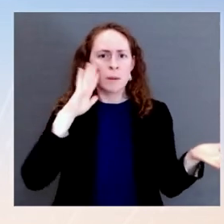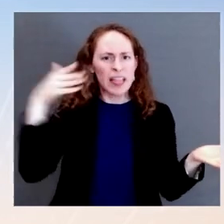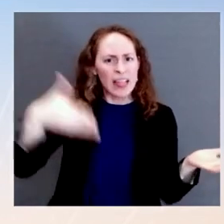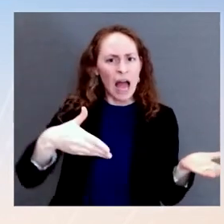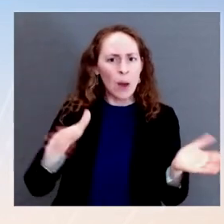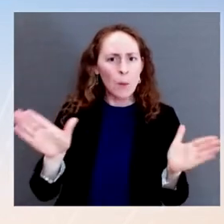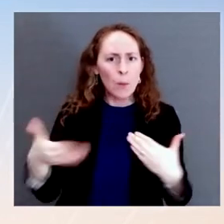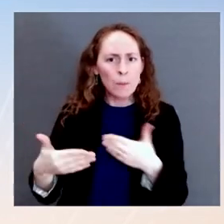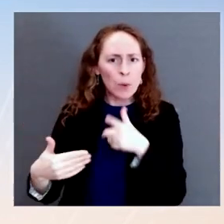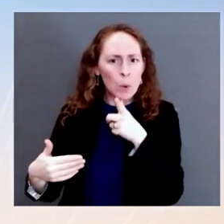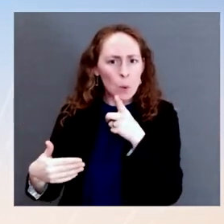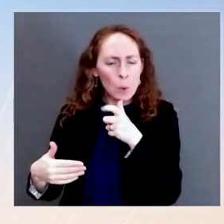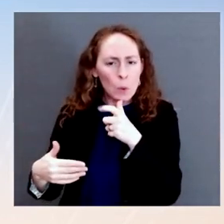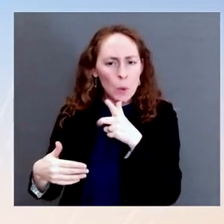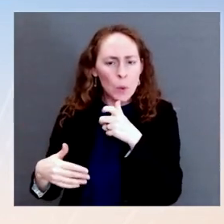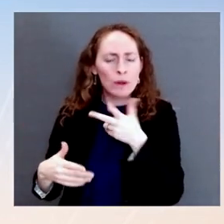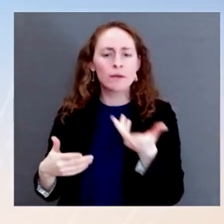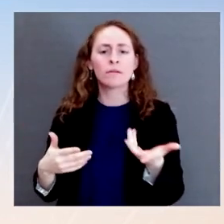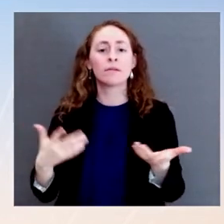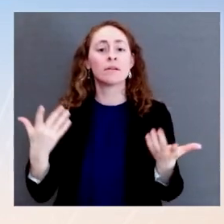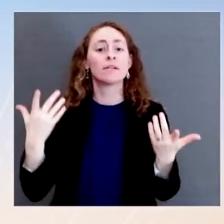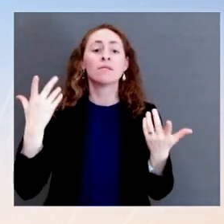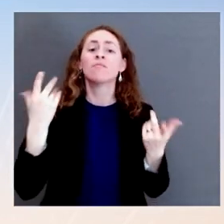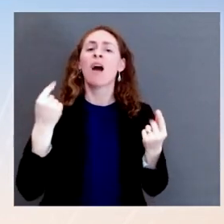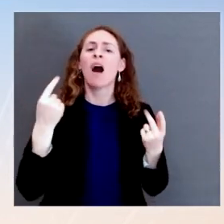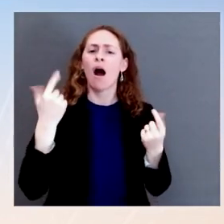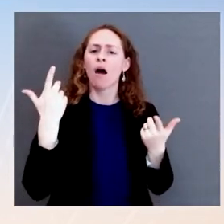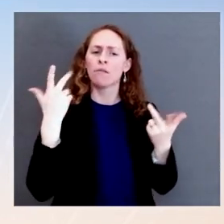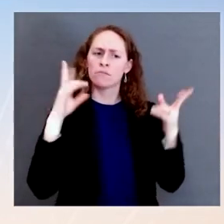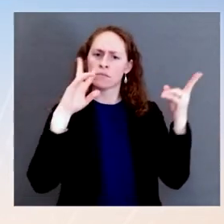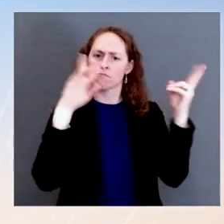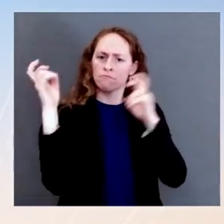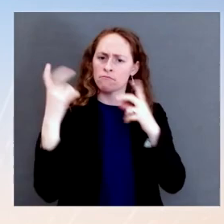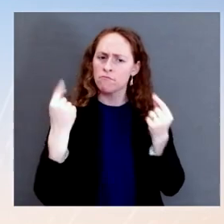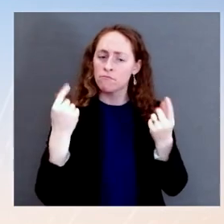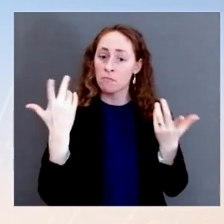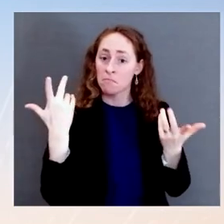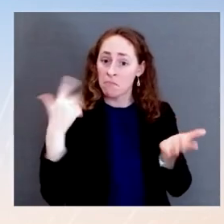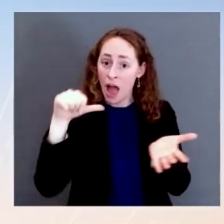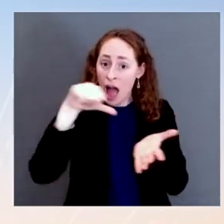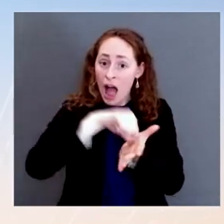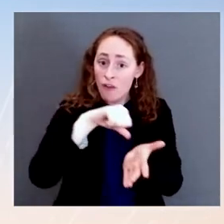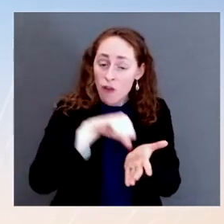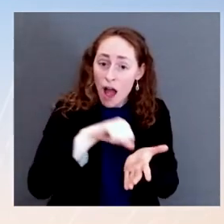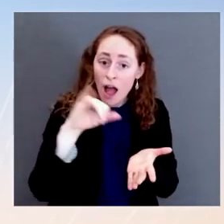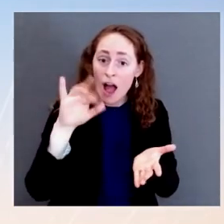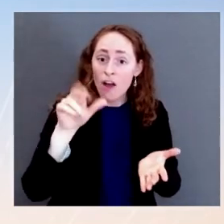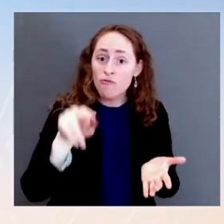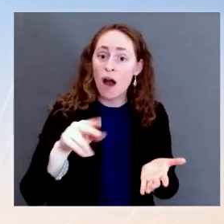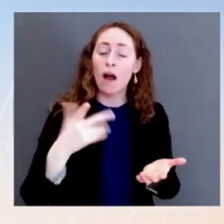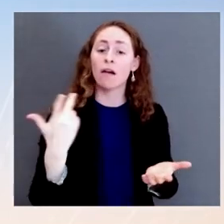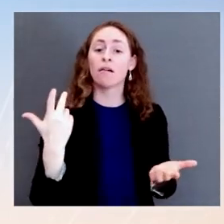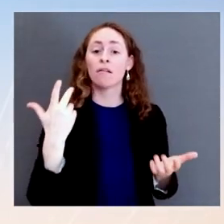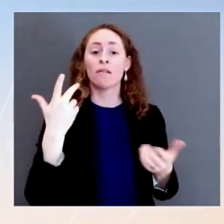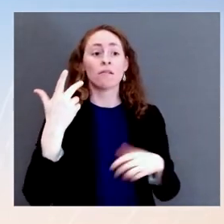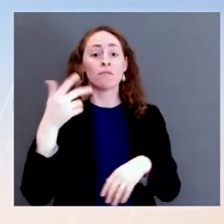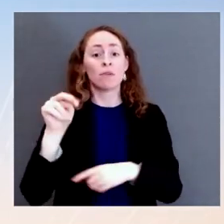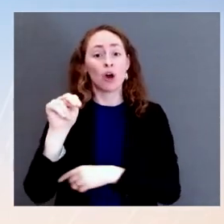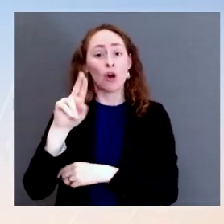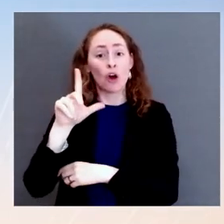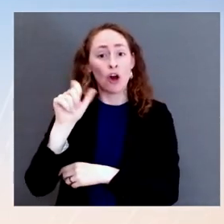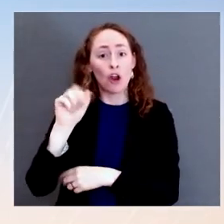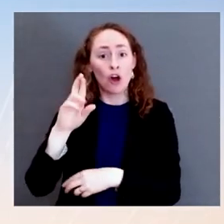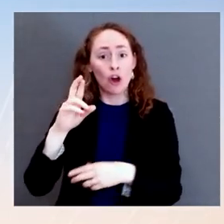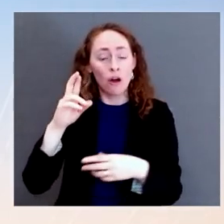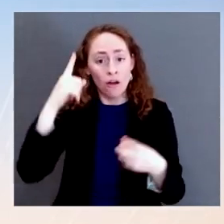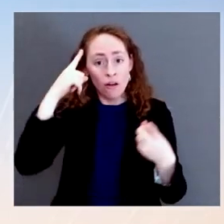other issues of tension or mutual interest in the relationship? Sure. Well, I'm certain we will put out a list of the delegation who will